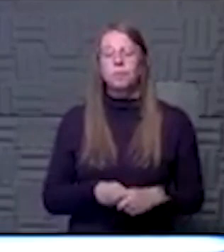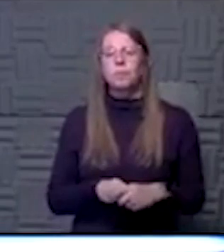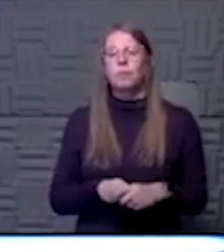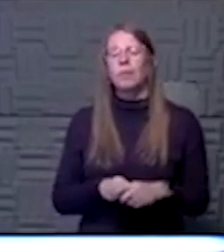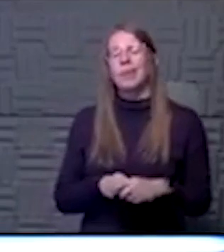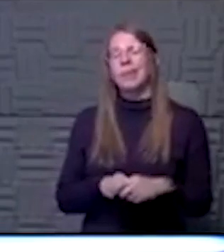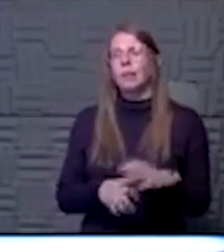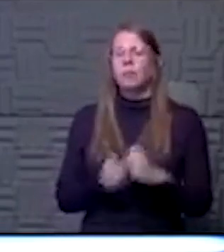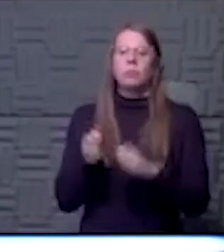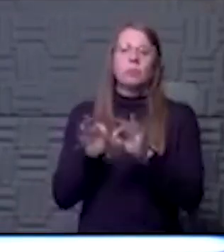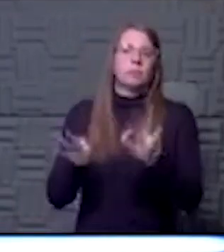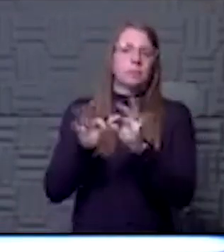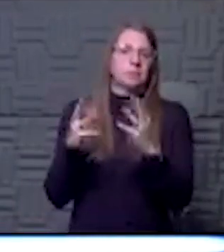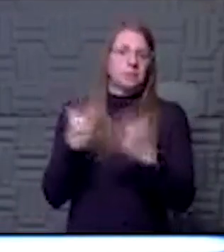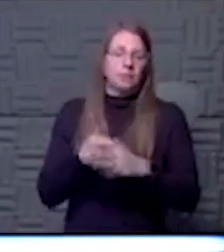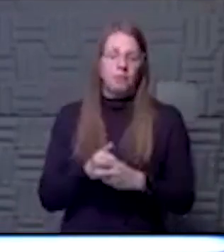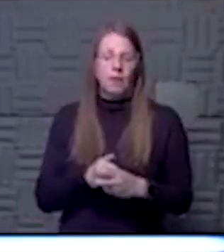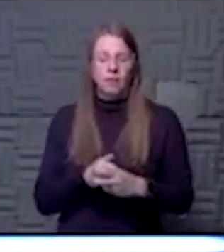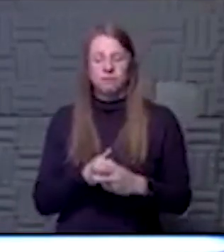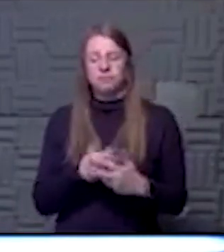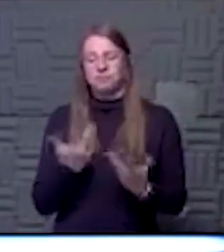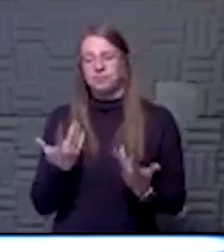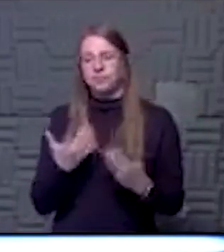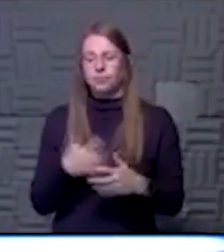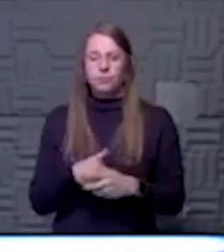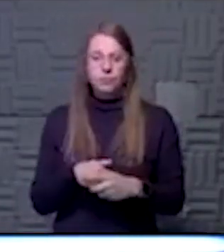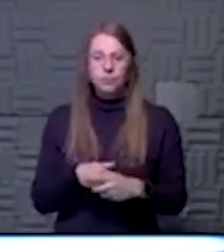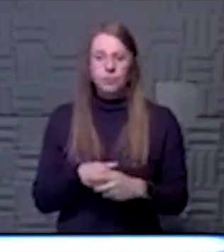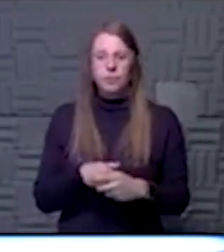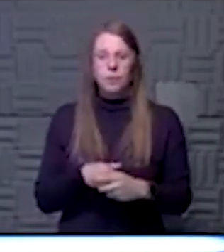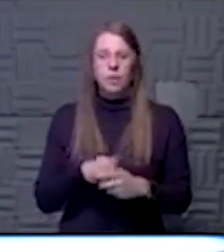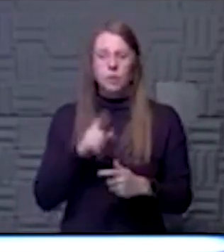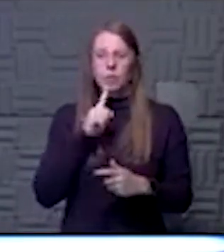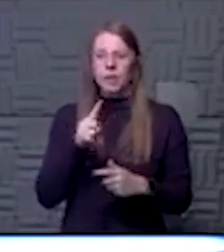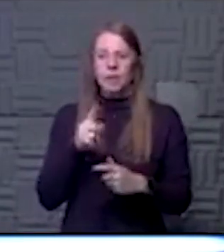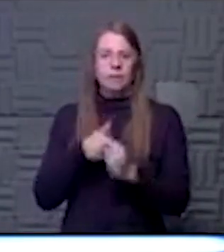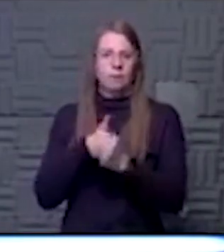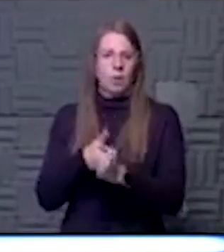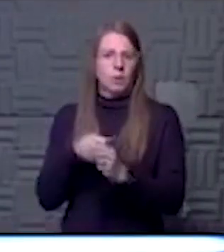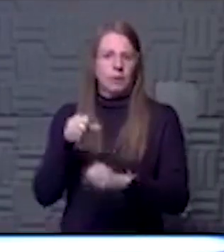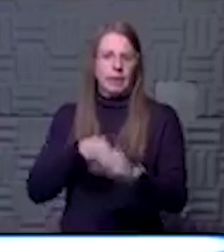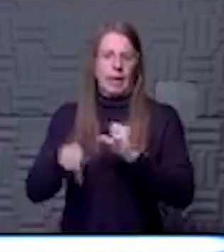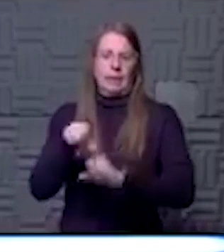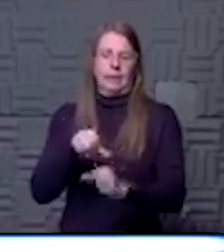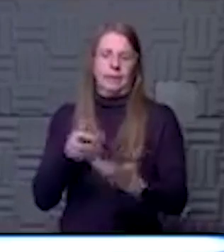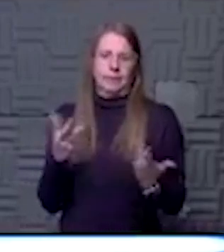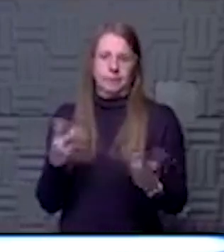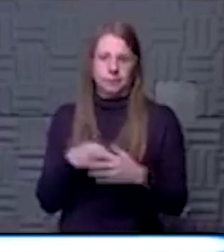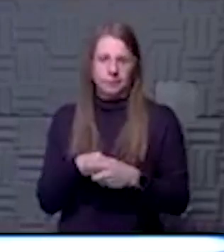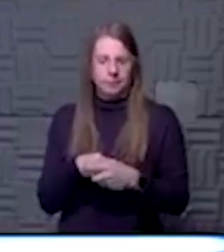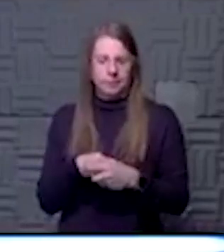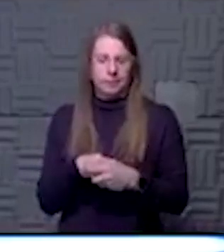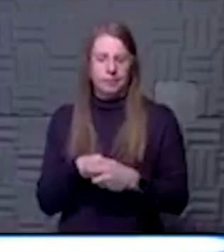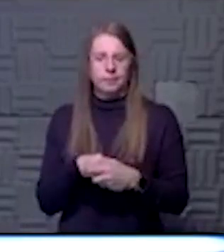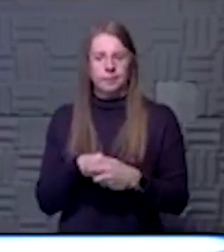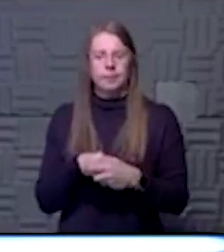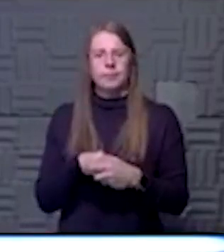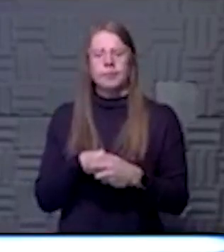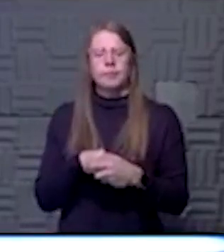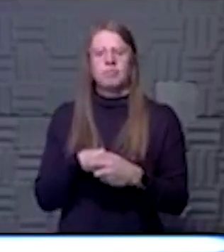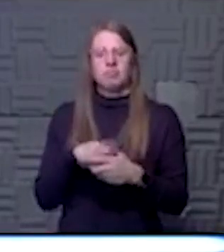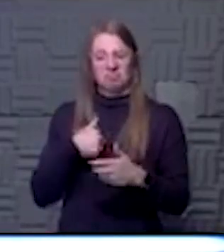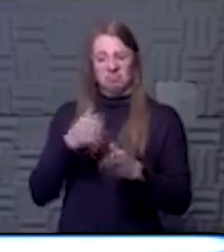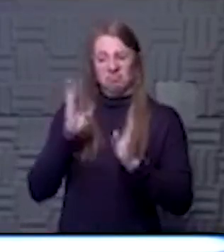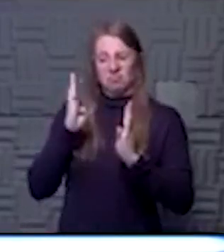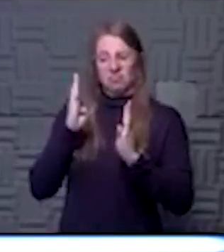thing, and it seems cliche these days, but it's really to follow the science. I personally will pay a lot of attention to what